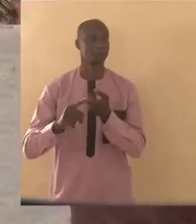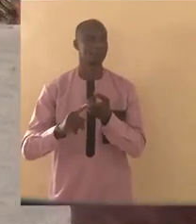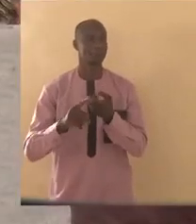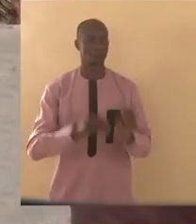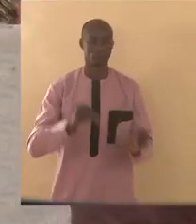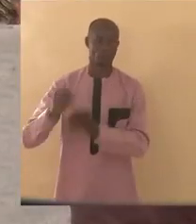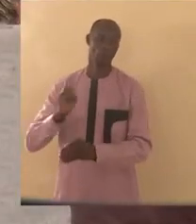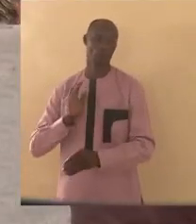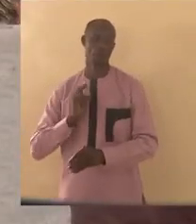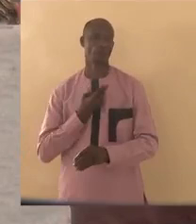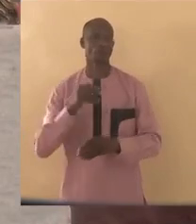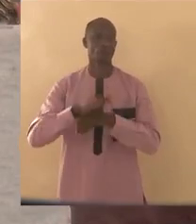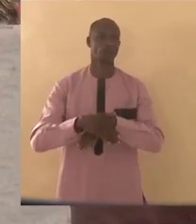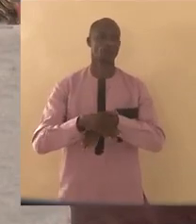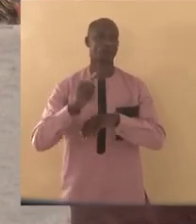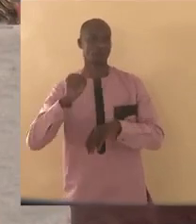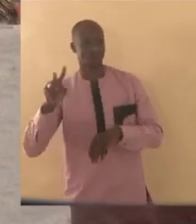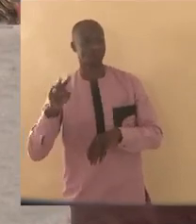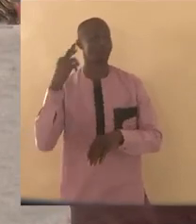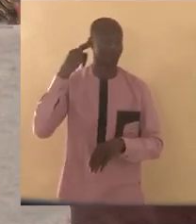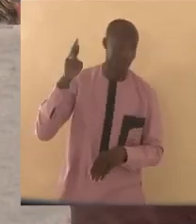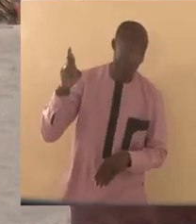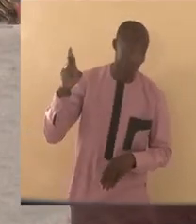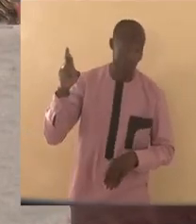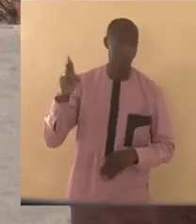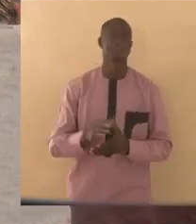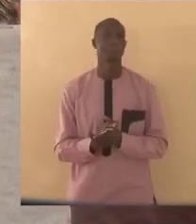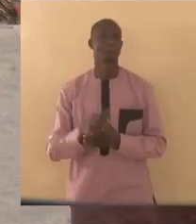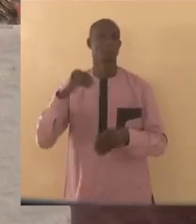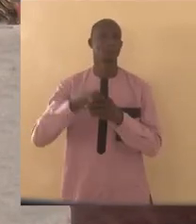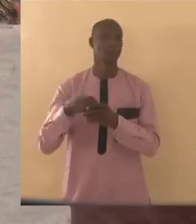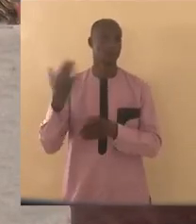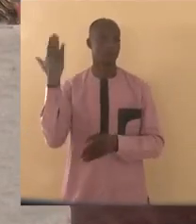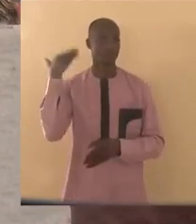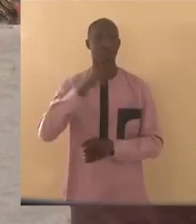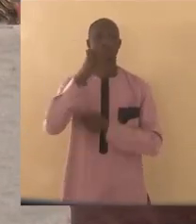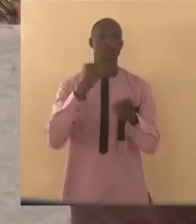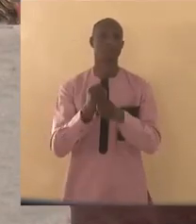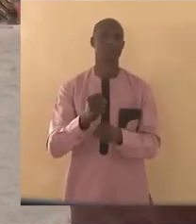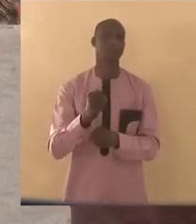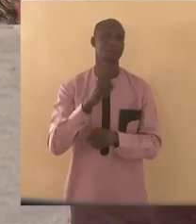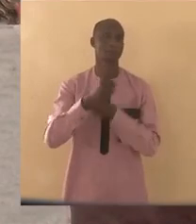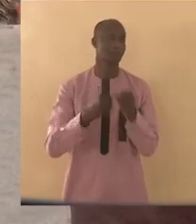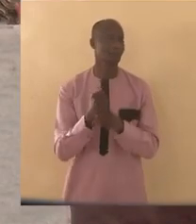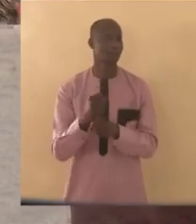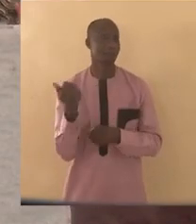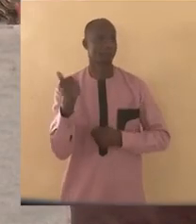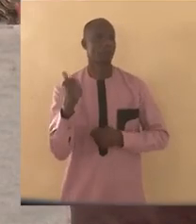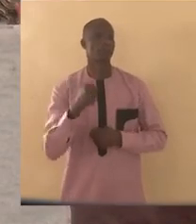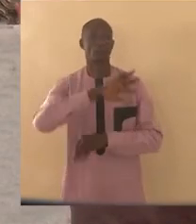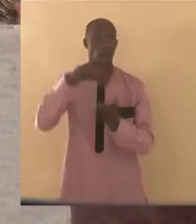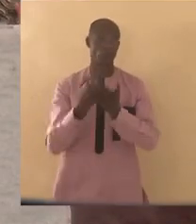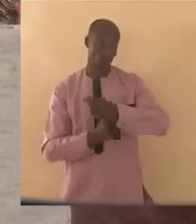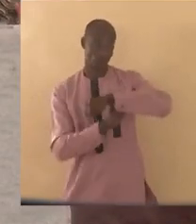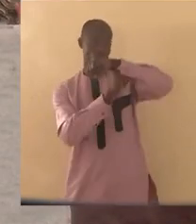to put us on TV, on some radio stations in the last 10 years, and all those who